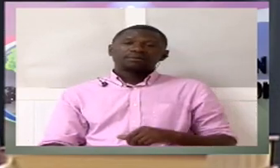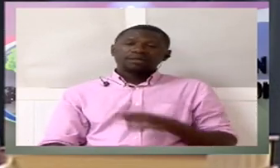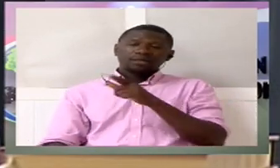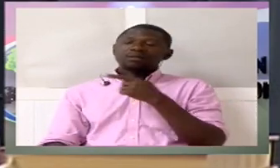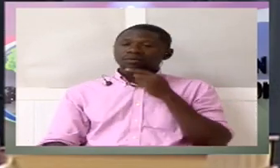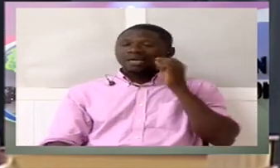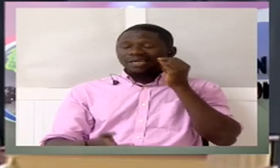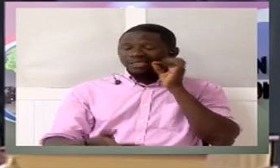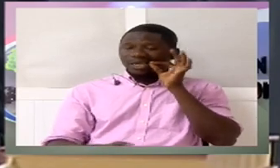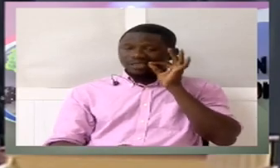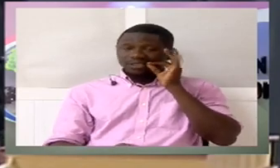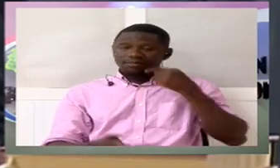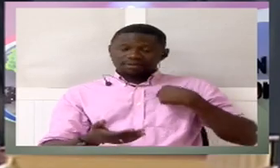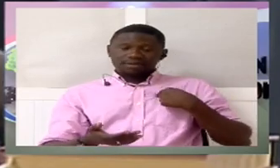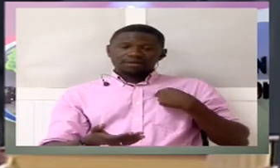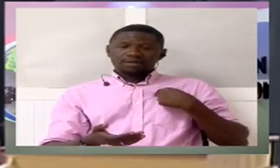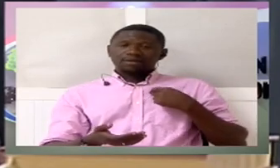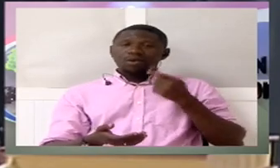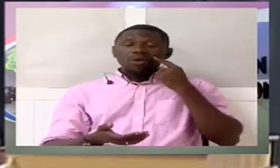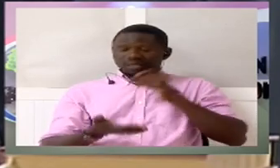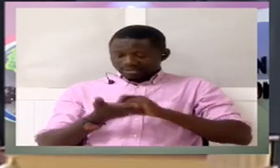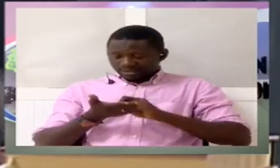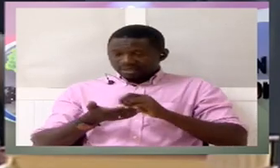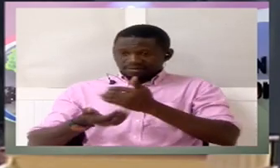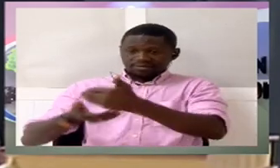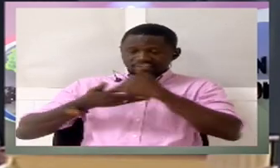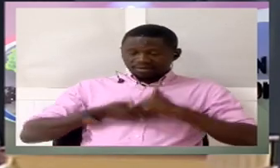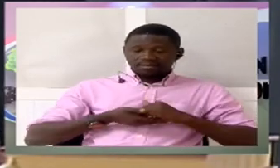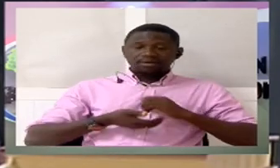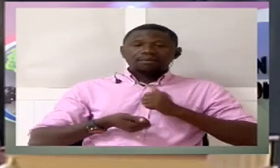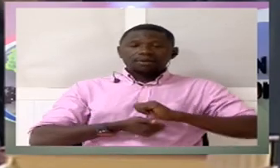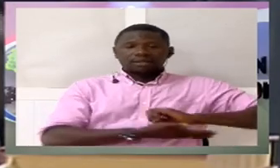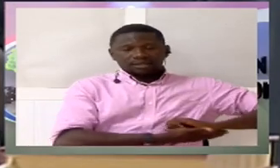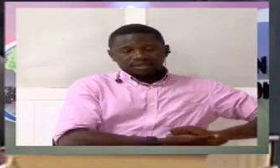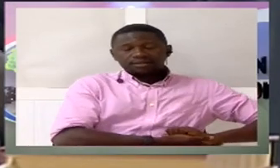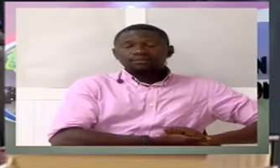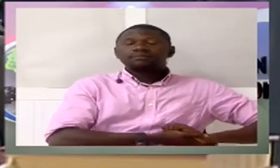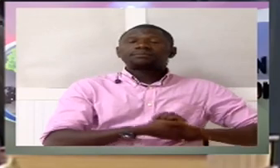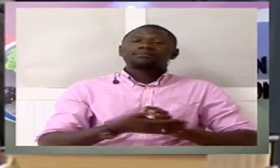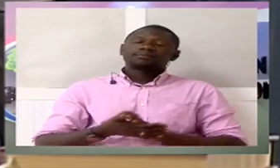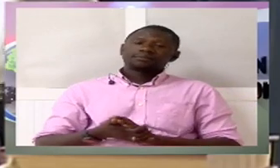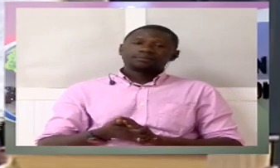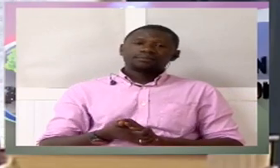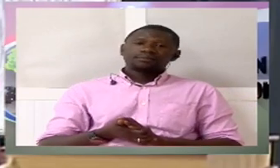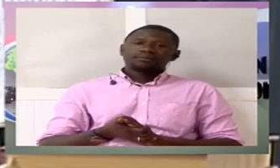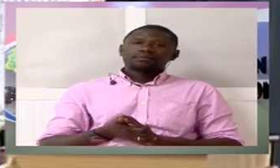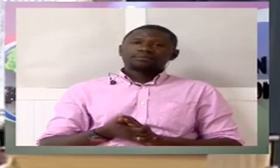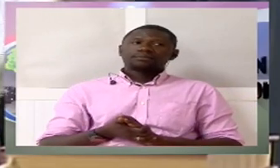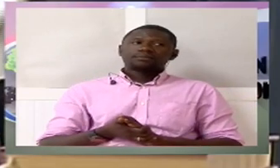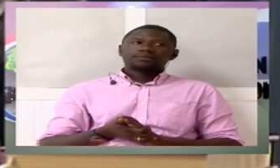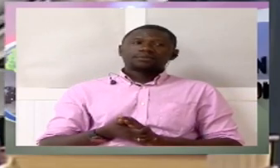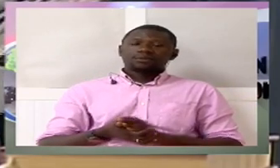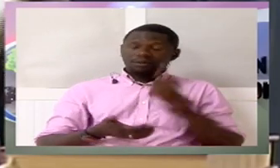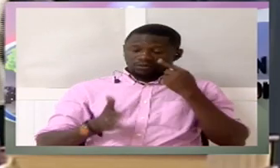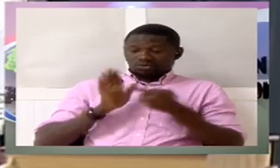Baba will reply me. Na reply amurundi na ngamabo. When he replies back to me, I will keep them. Yeah, the new notes will be my